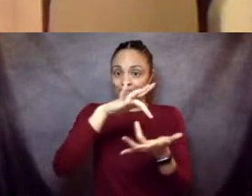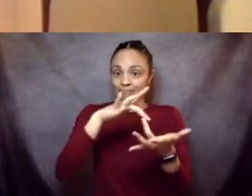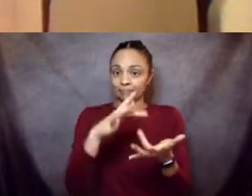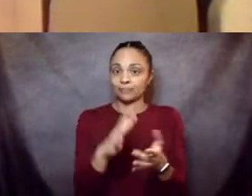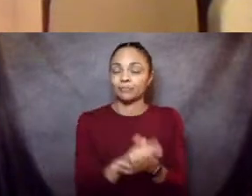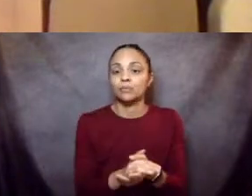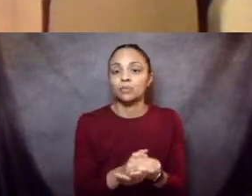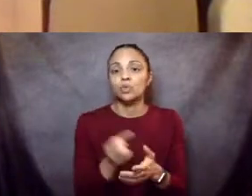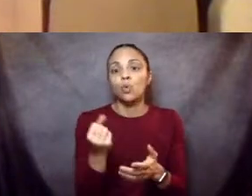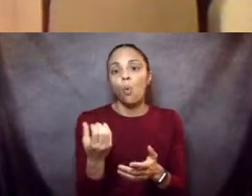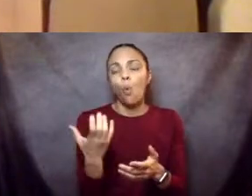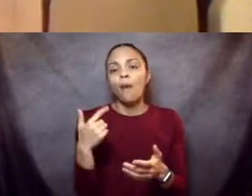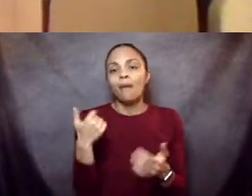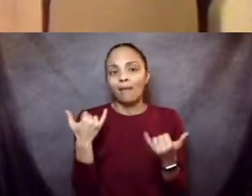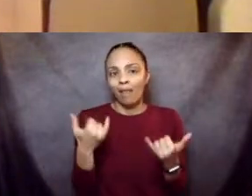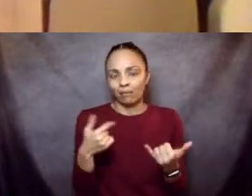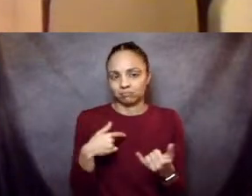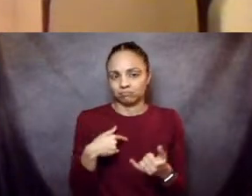about